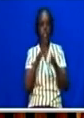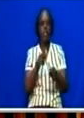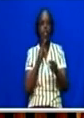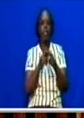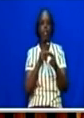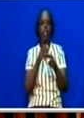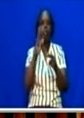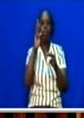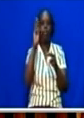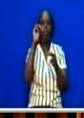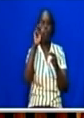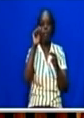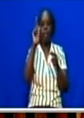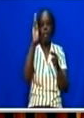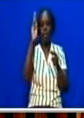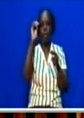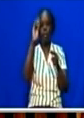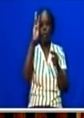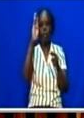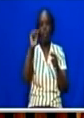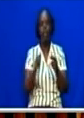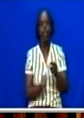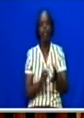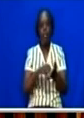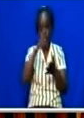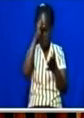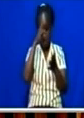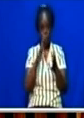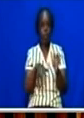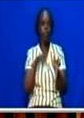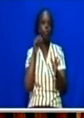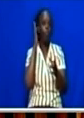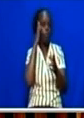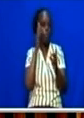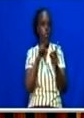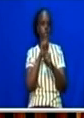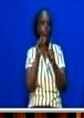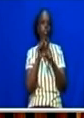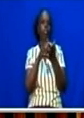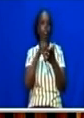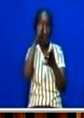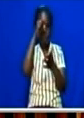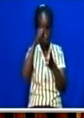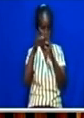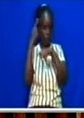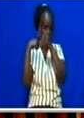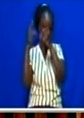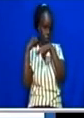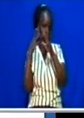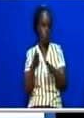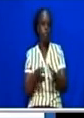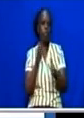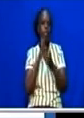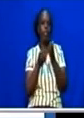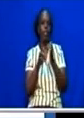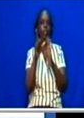Maloba. Alana, we have to get the objective of our revision, and by the end of the